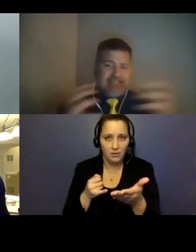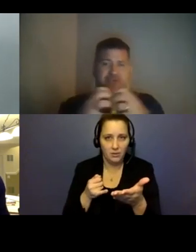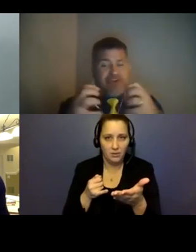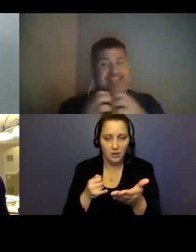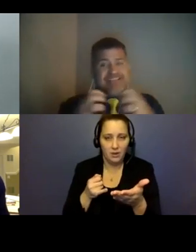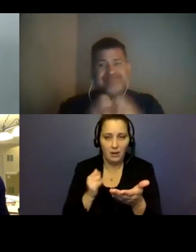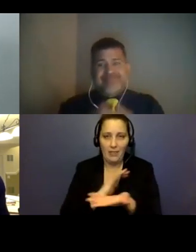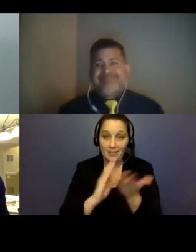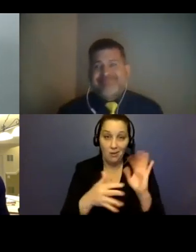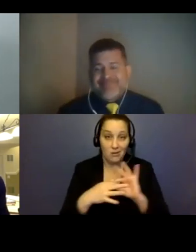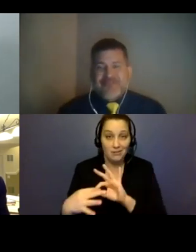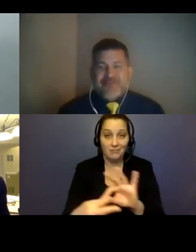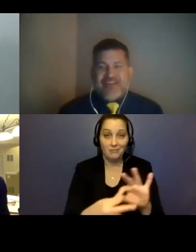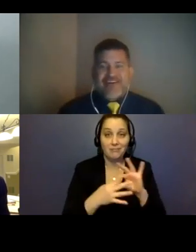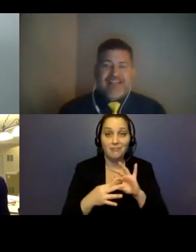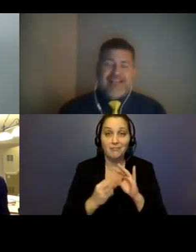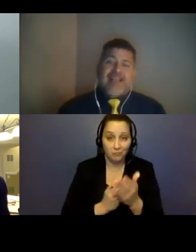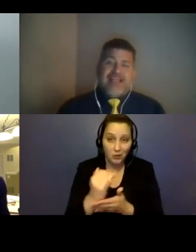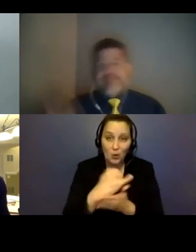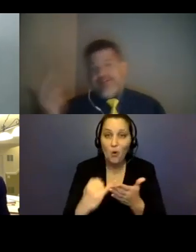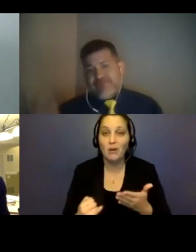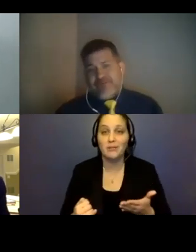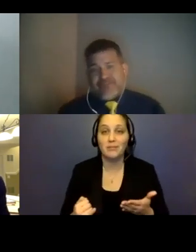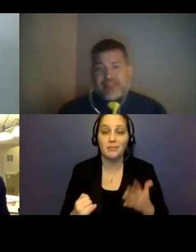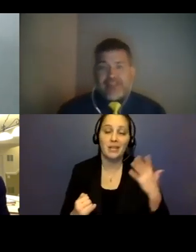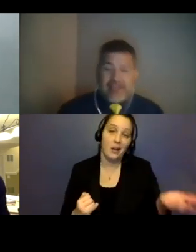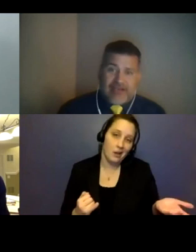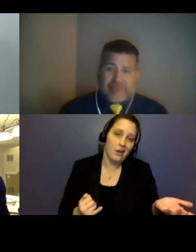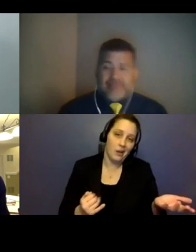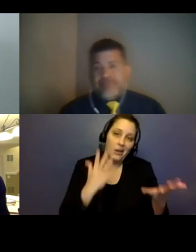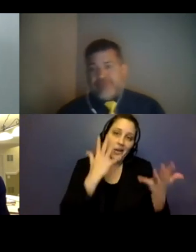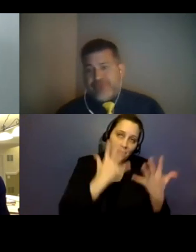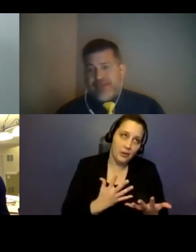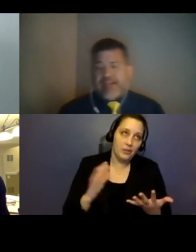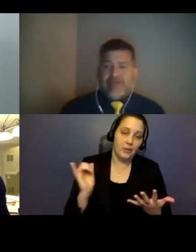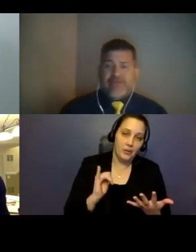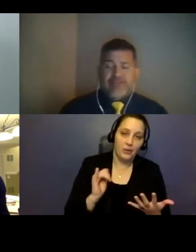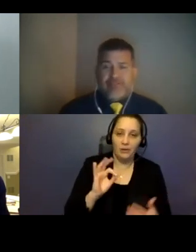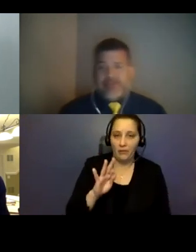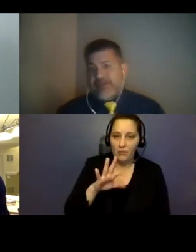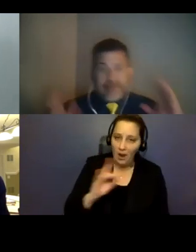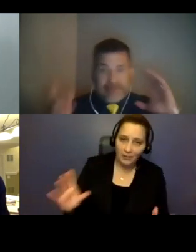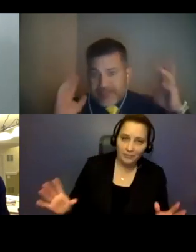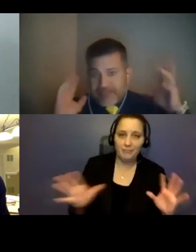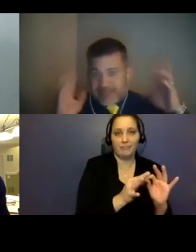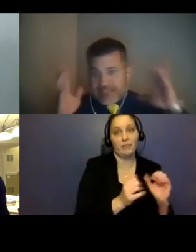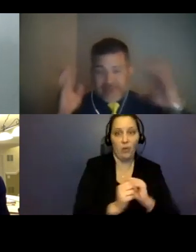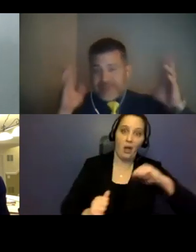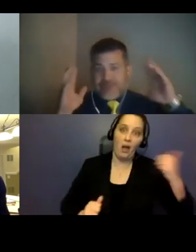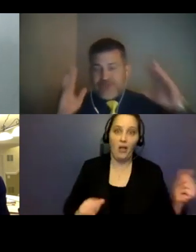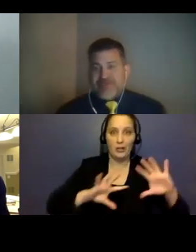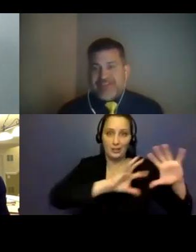how we all connected, through that art. And unfortunately, Fred got me hooked up with another set